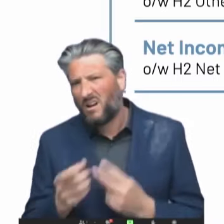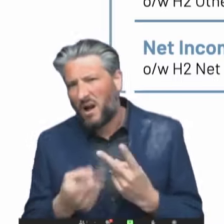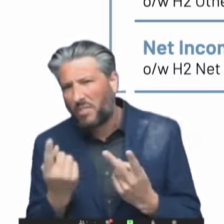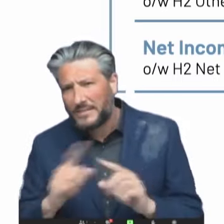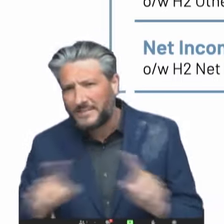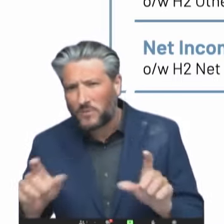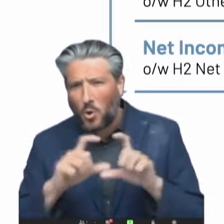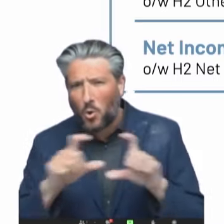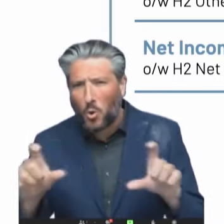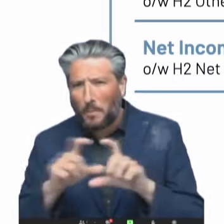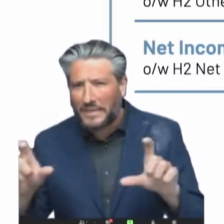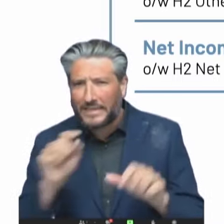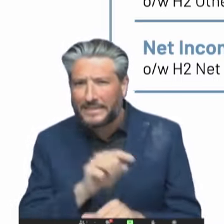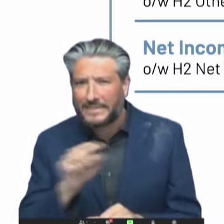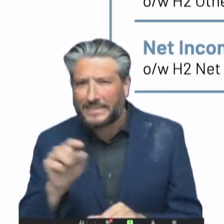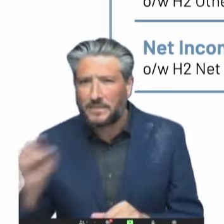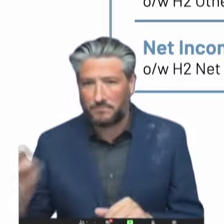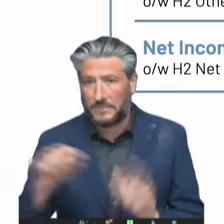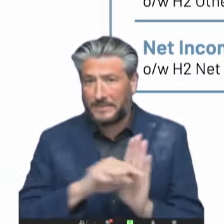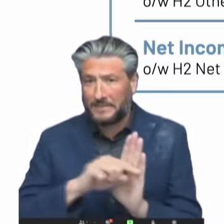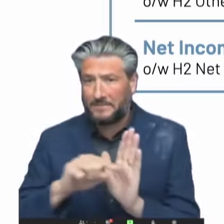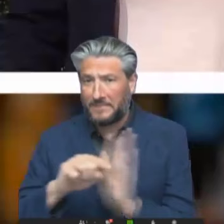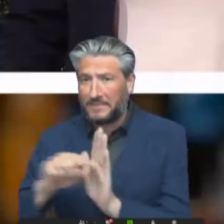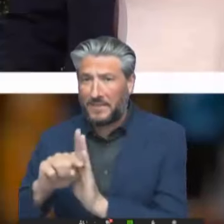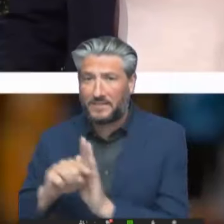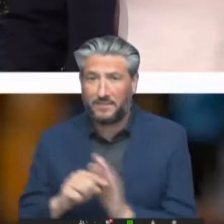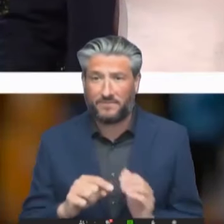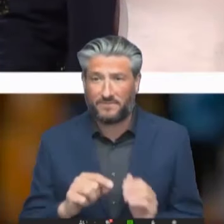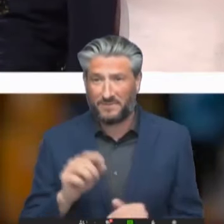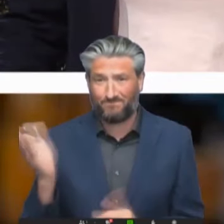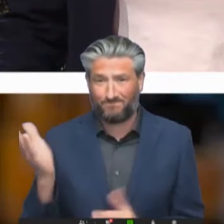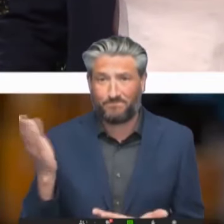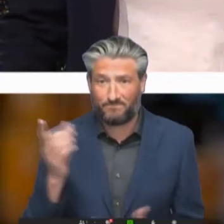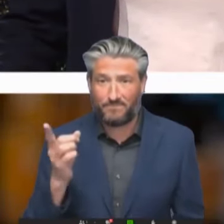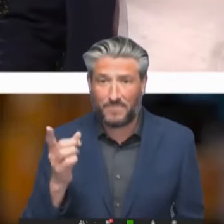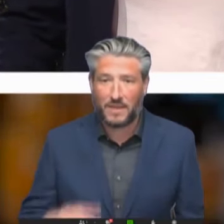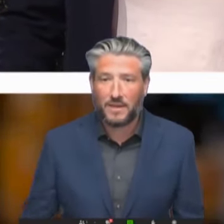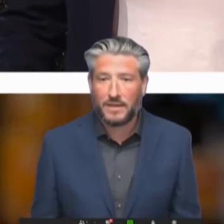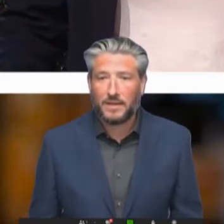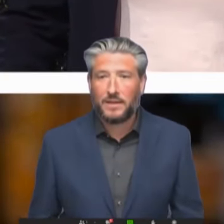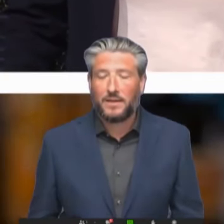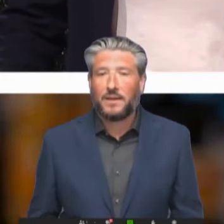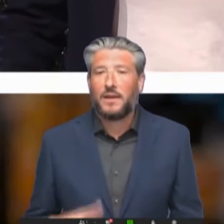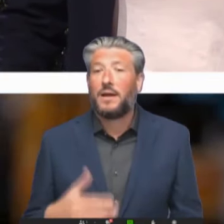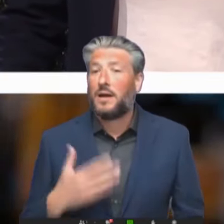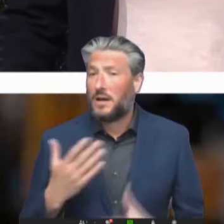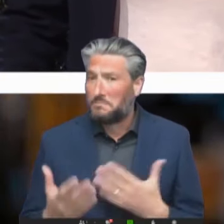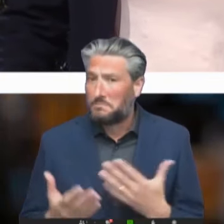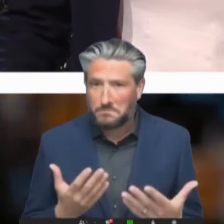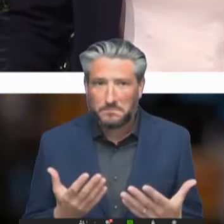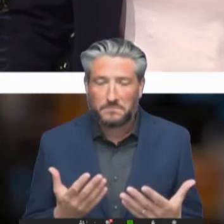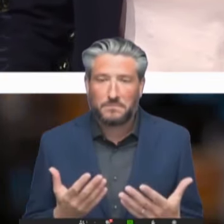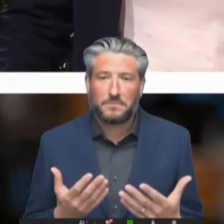minus 175 million euros. Other operating income and expenses came to minus 1.7 billion